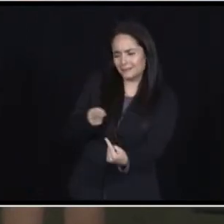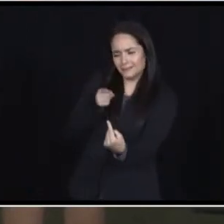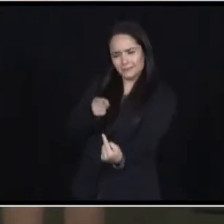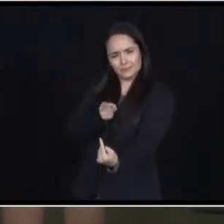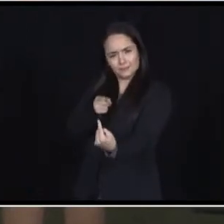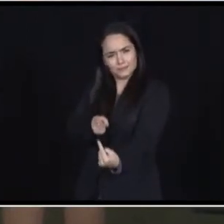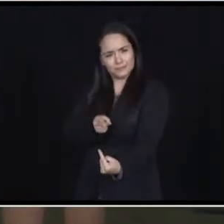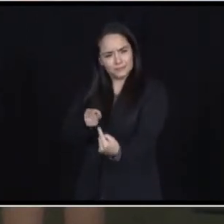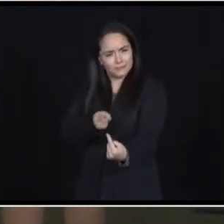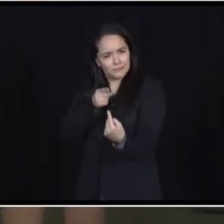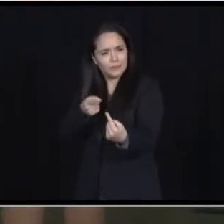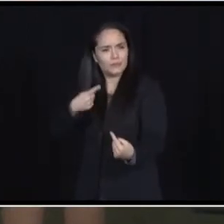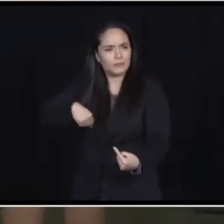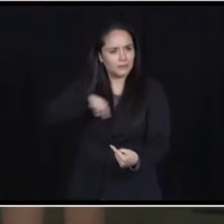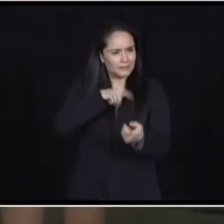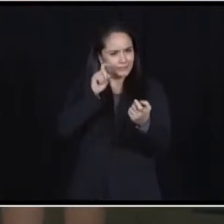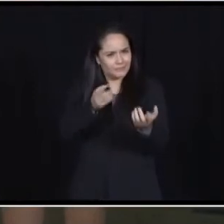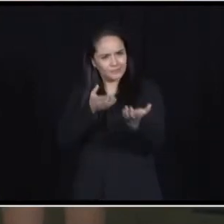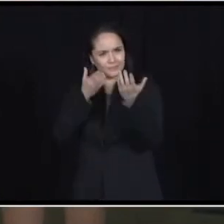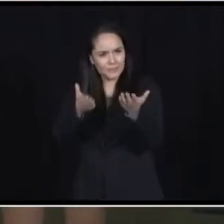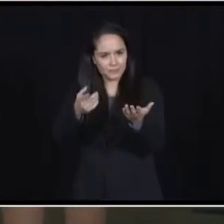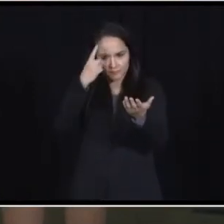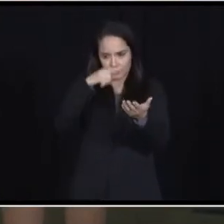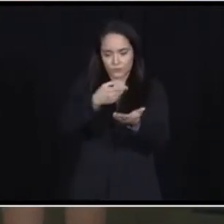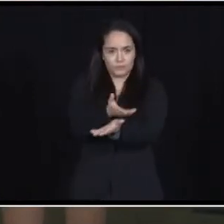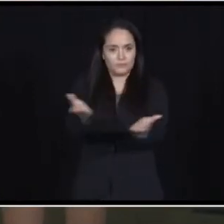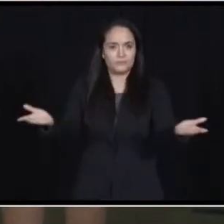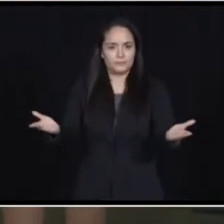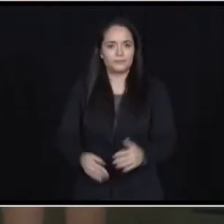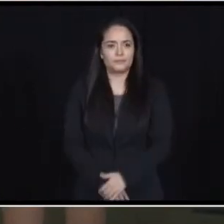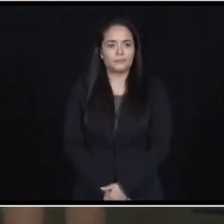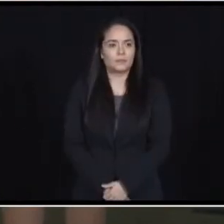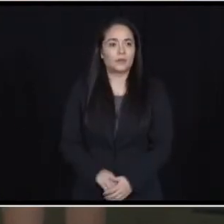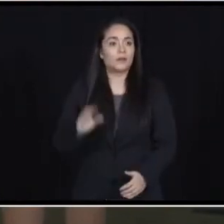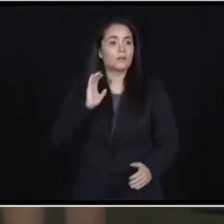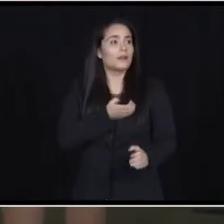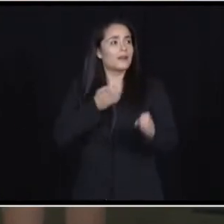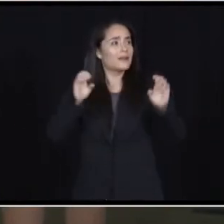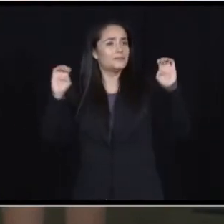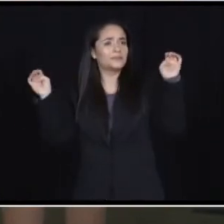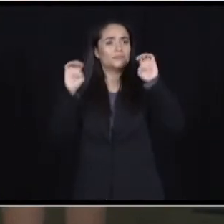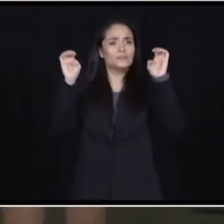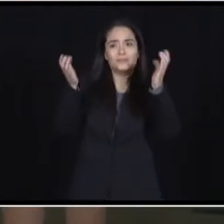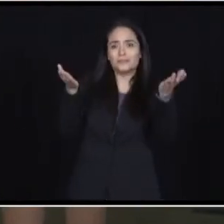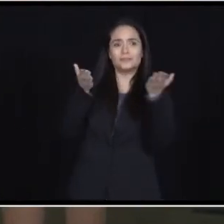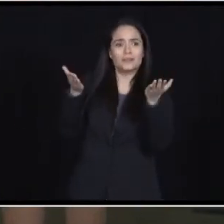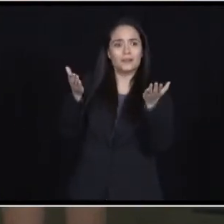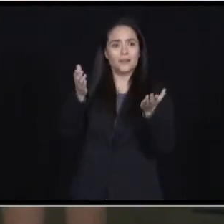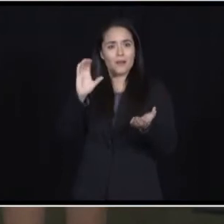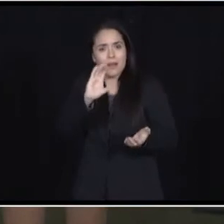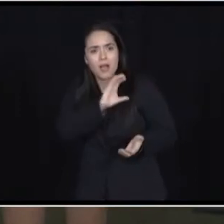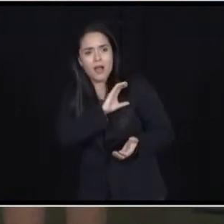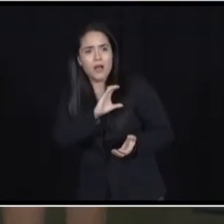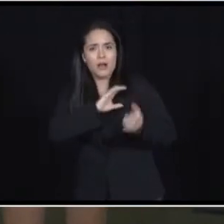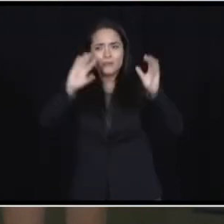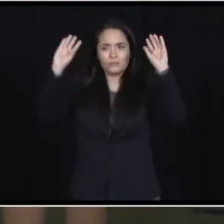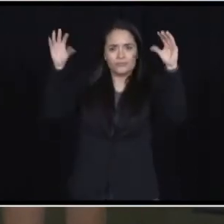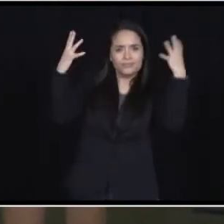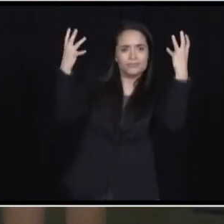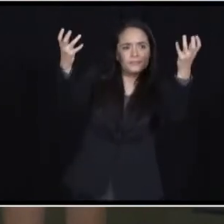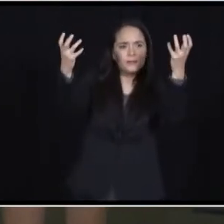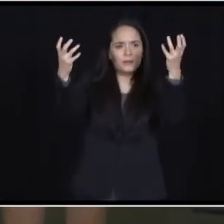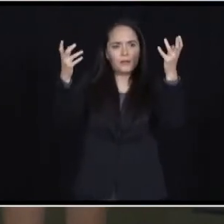be there for them. Our first responders, including our police, have done an incredible job these past few months,